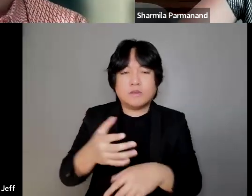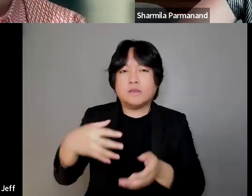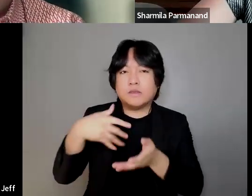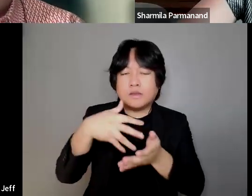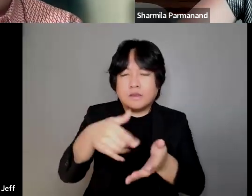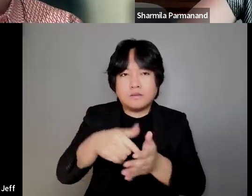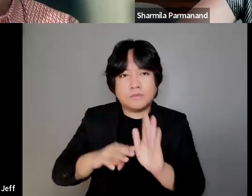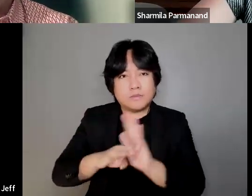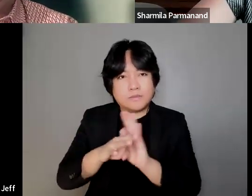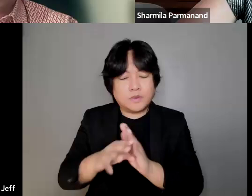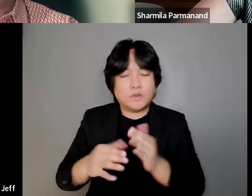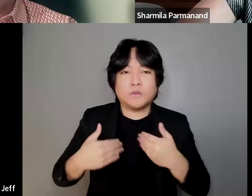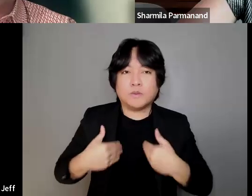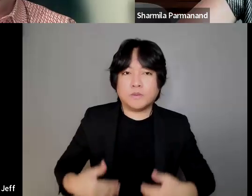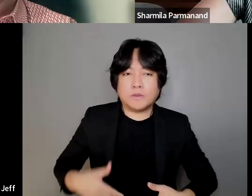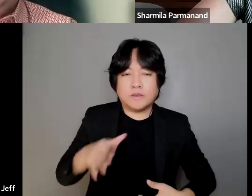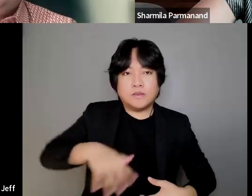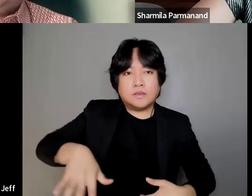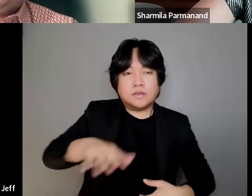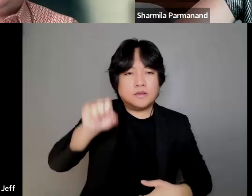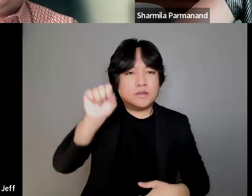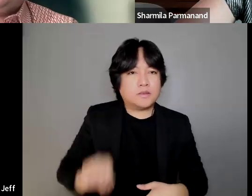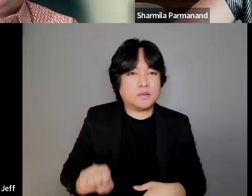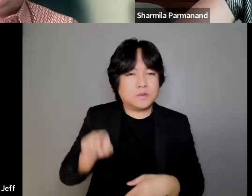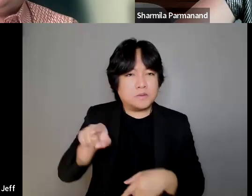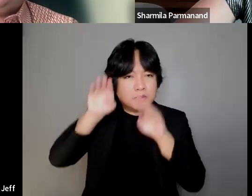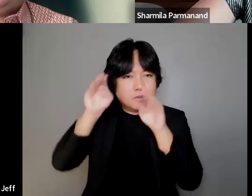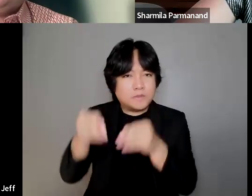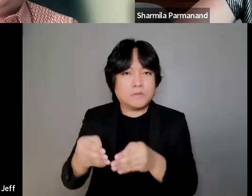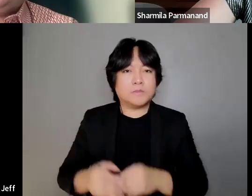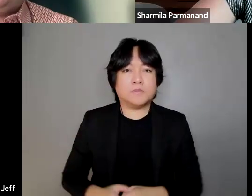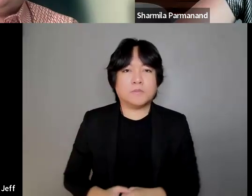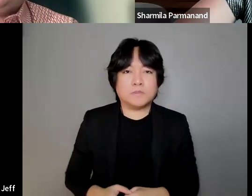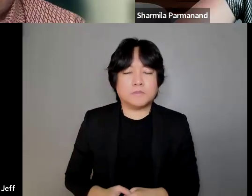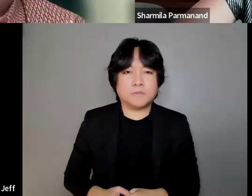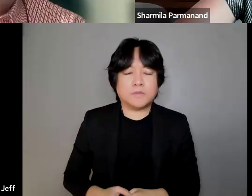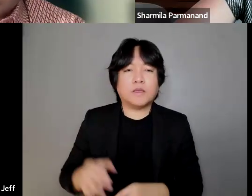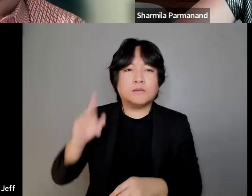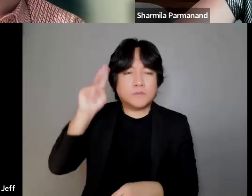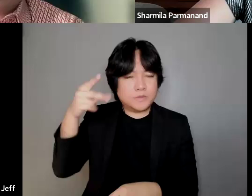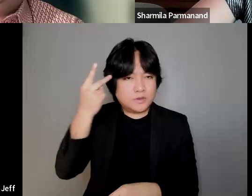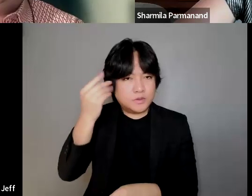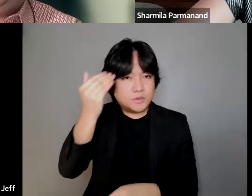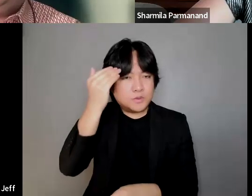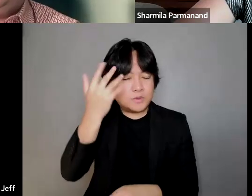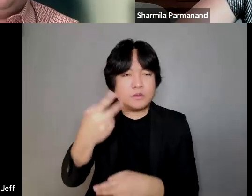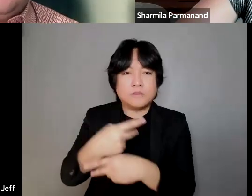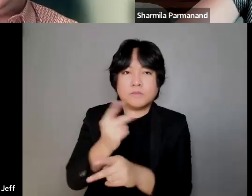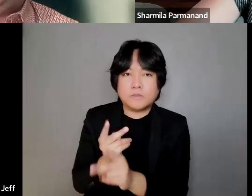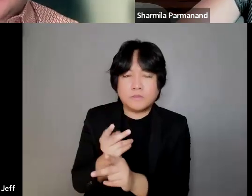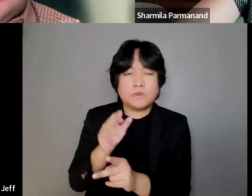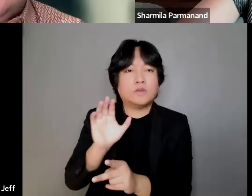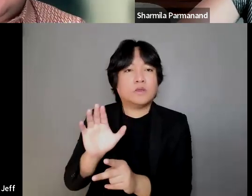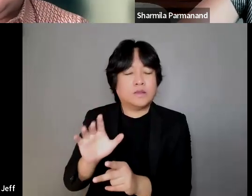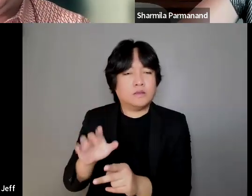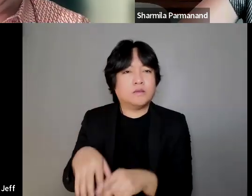and humanitarian interventions in the Global South, with a focus on politics of knowledge production and feminist entanglements with the